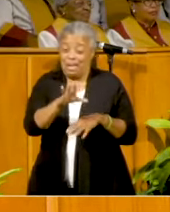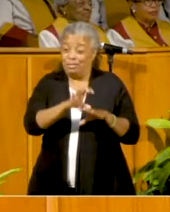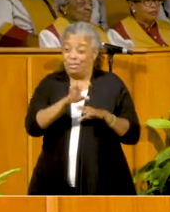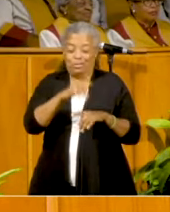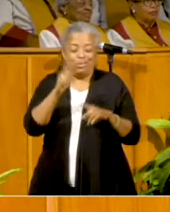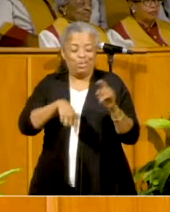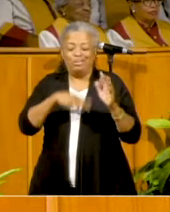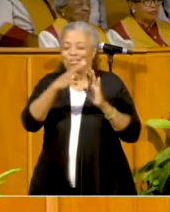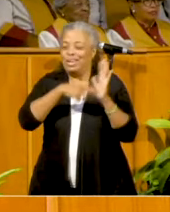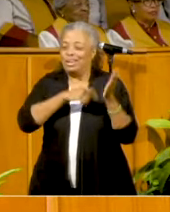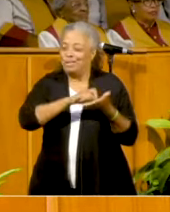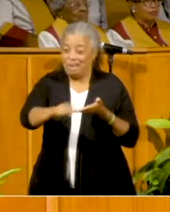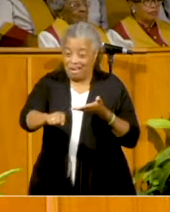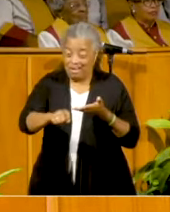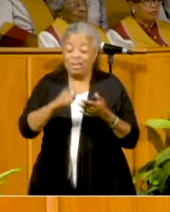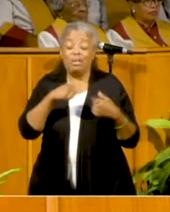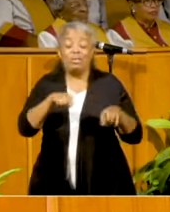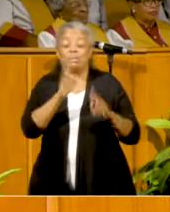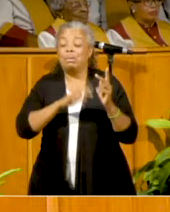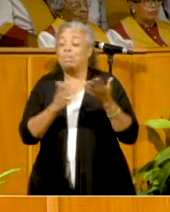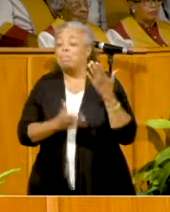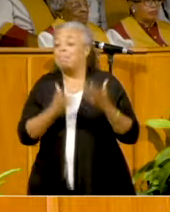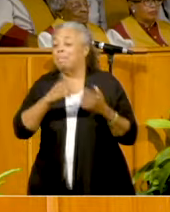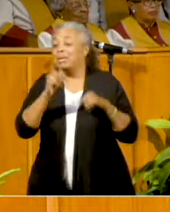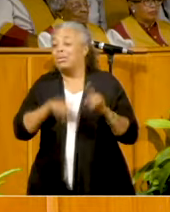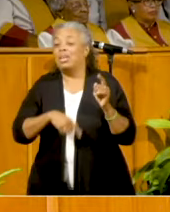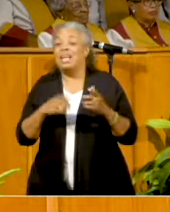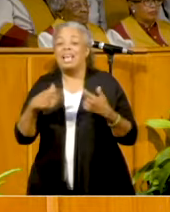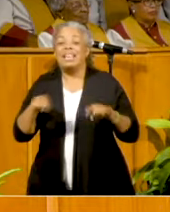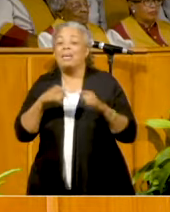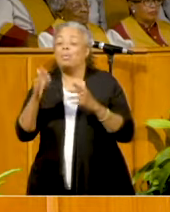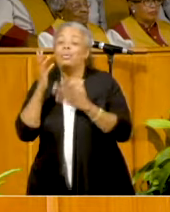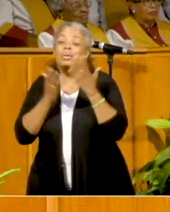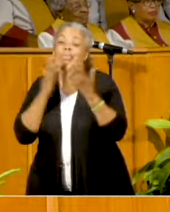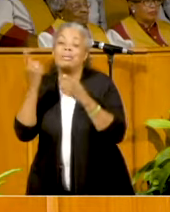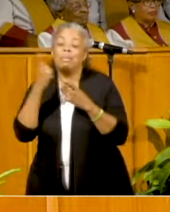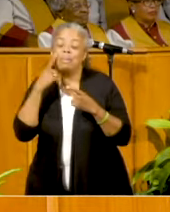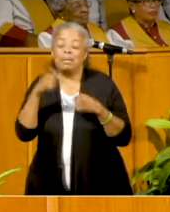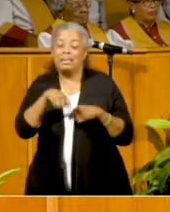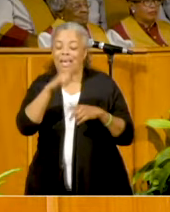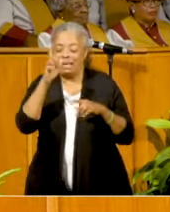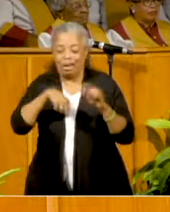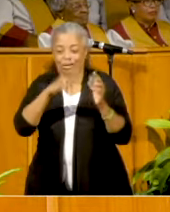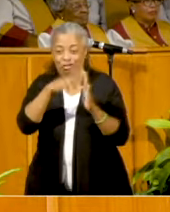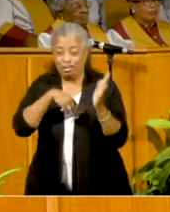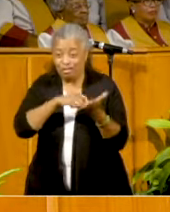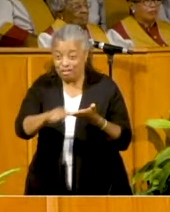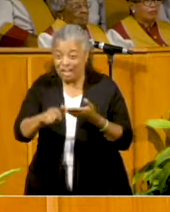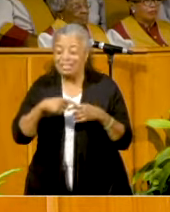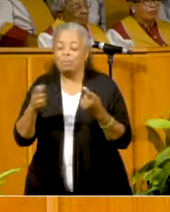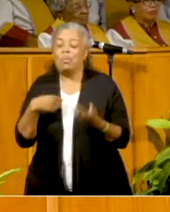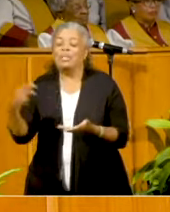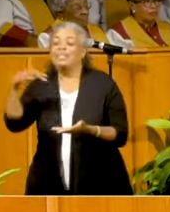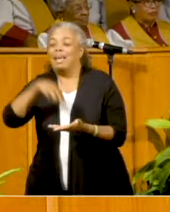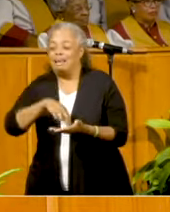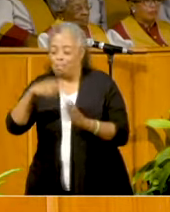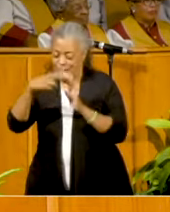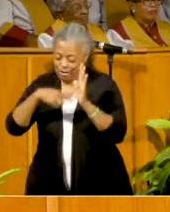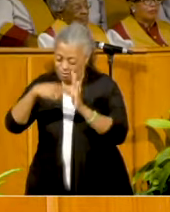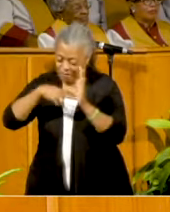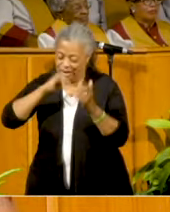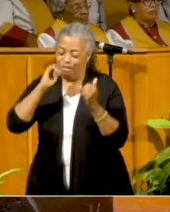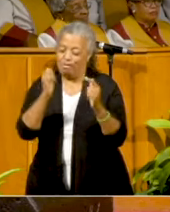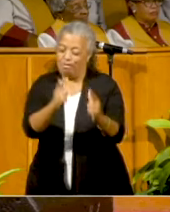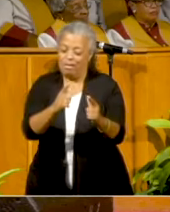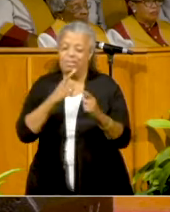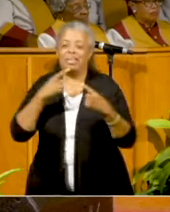with education and they were not literate, and rather than embarrassing someone for their lack of literacy, someone would get up and read all